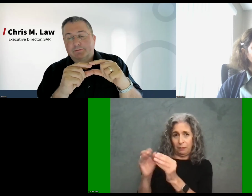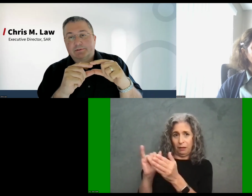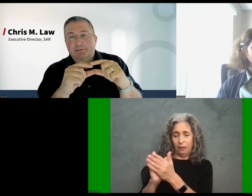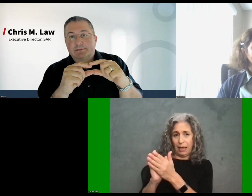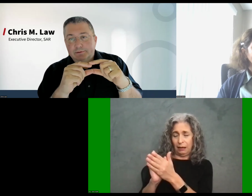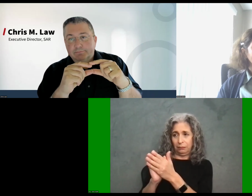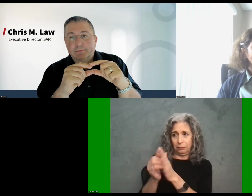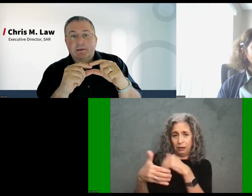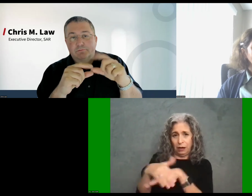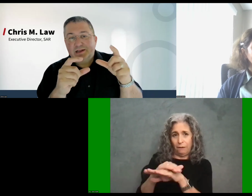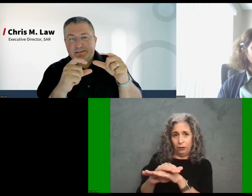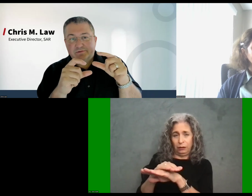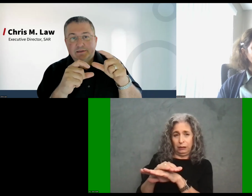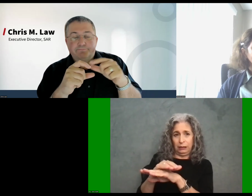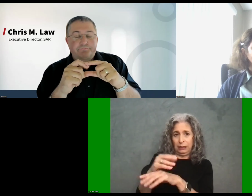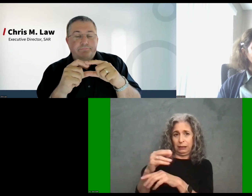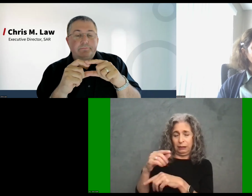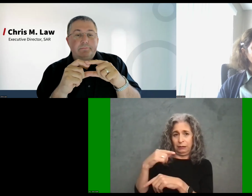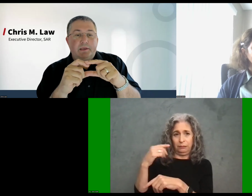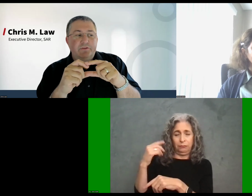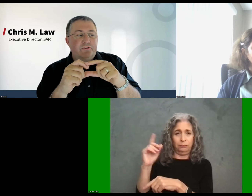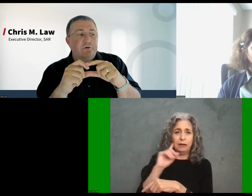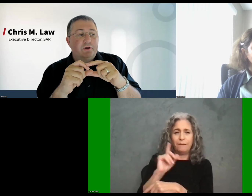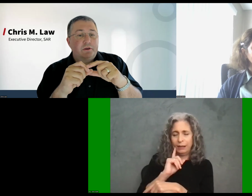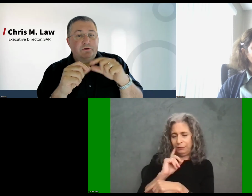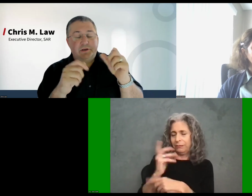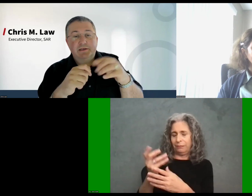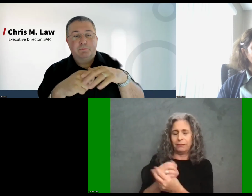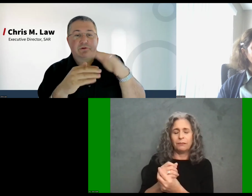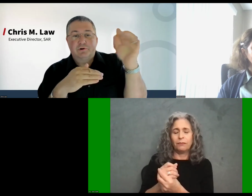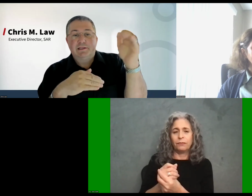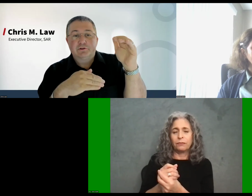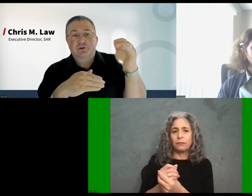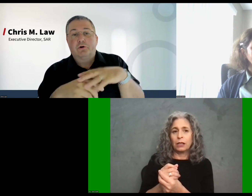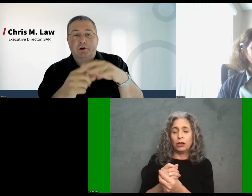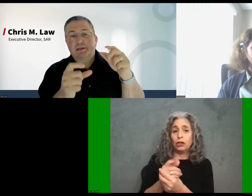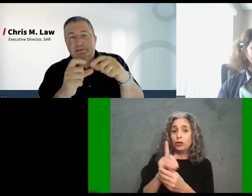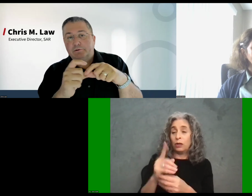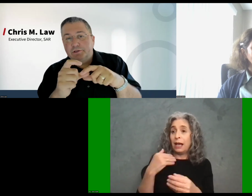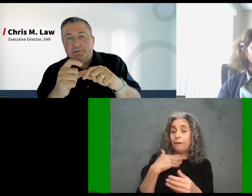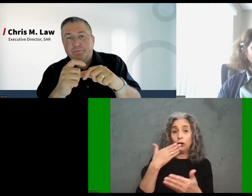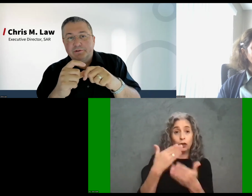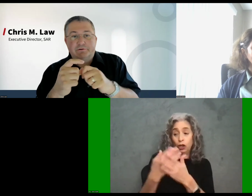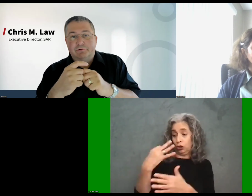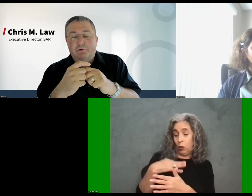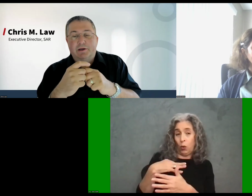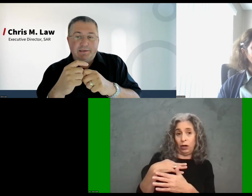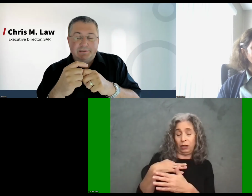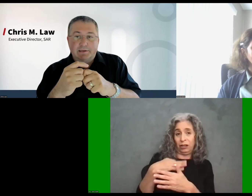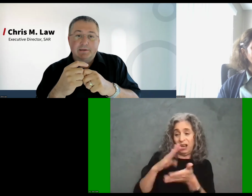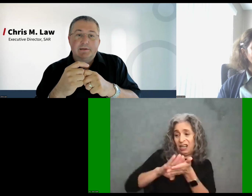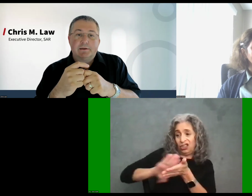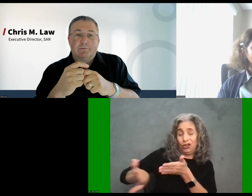hearing disabilities, right? Relatively. And so you could end up with a really good score and exclude a disability group